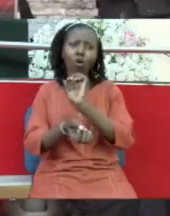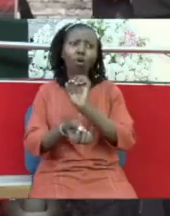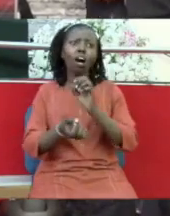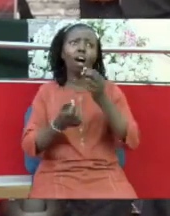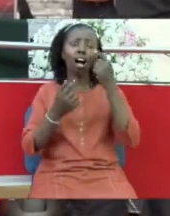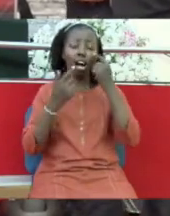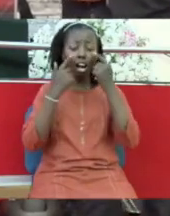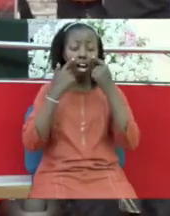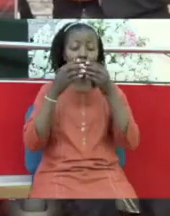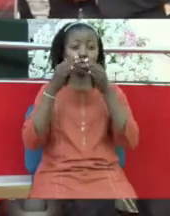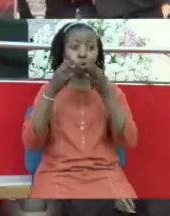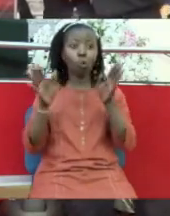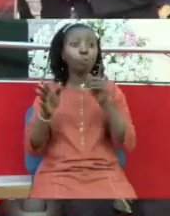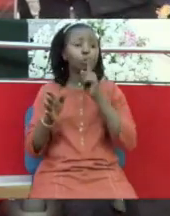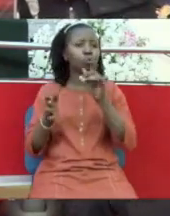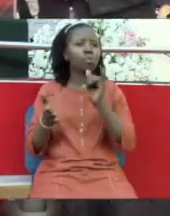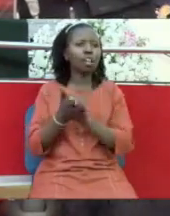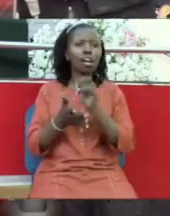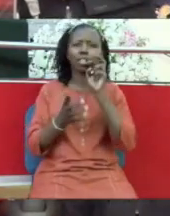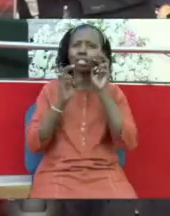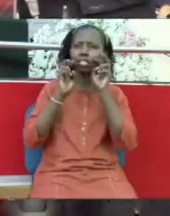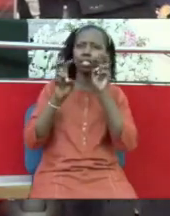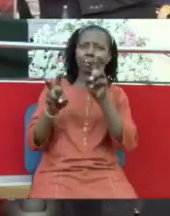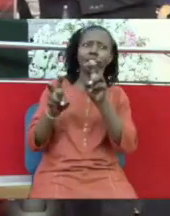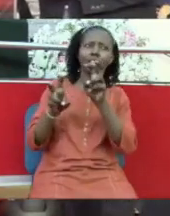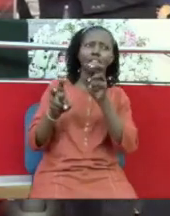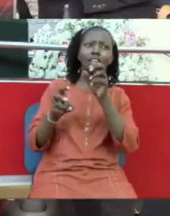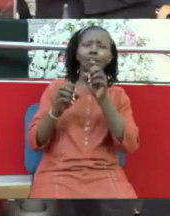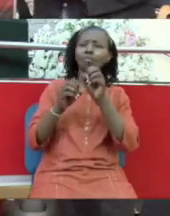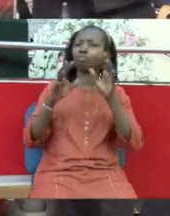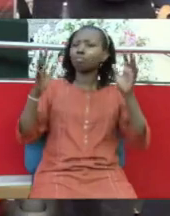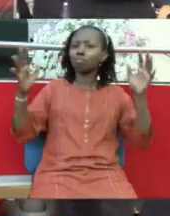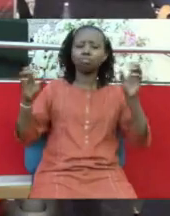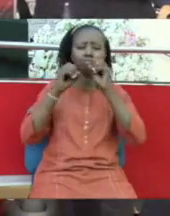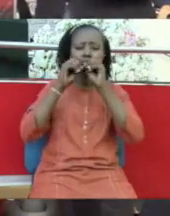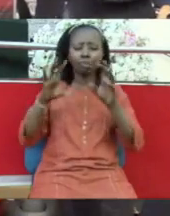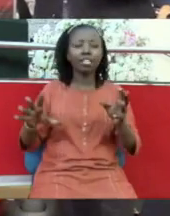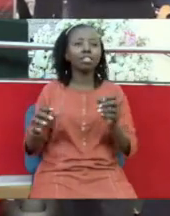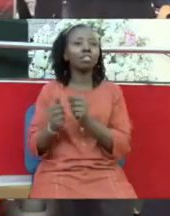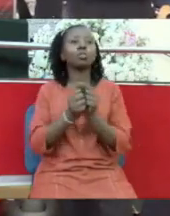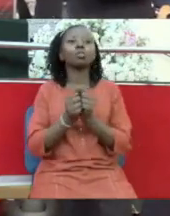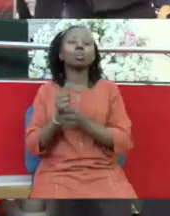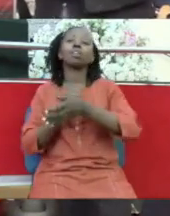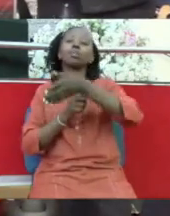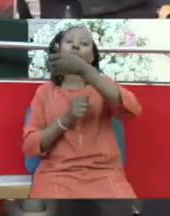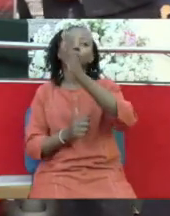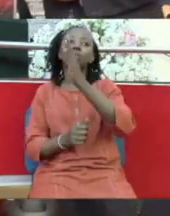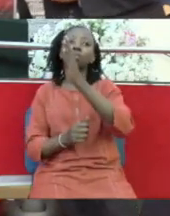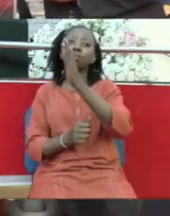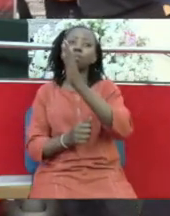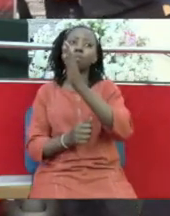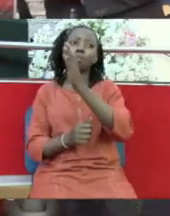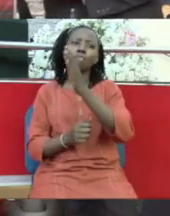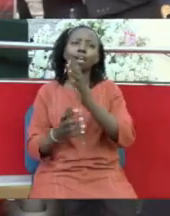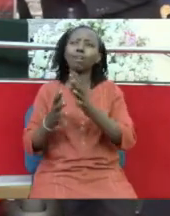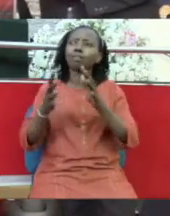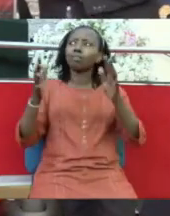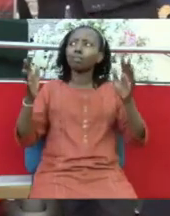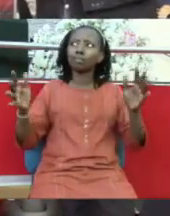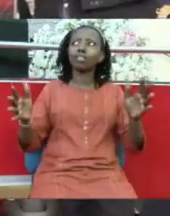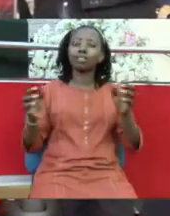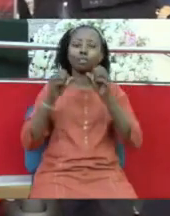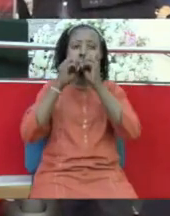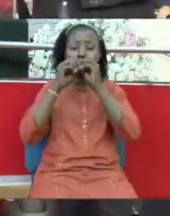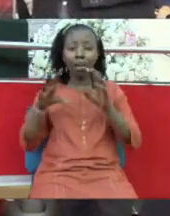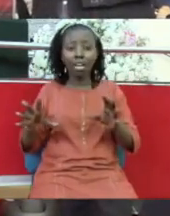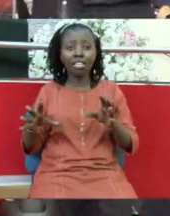might even be able to see the great blessings that we have in God. The great blessings that you have in God